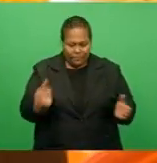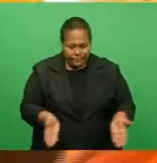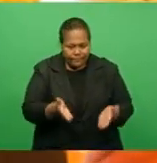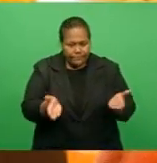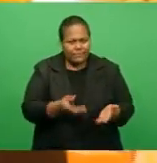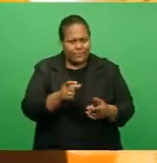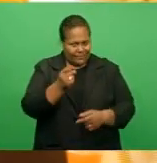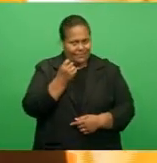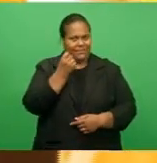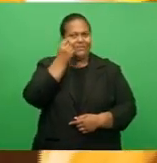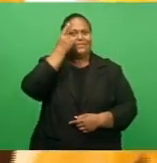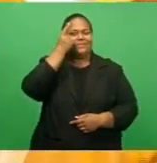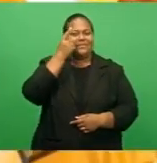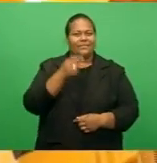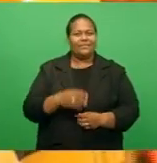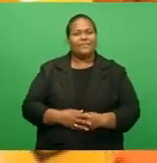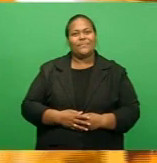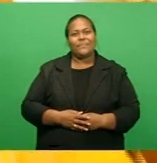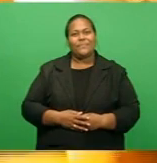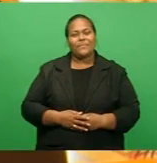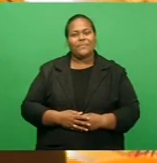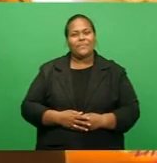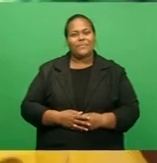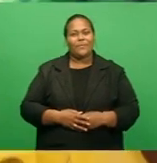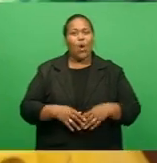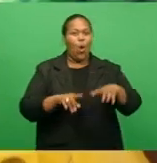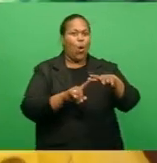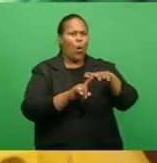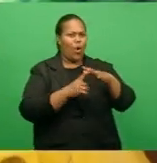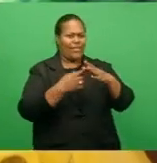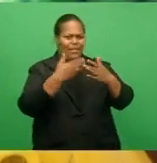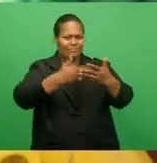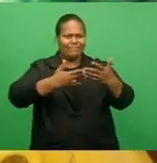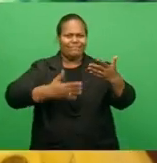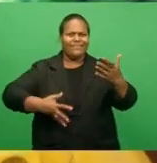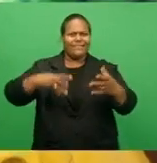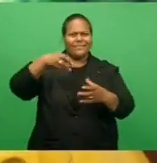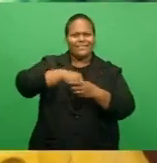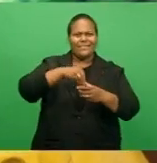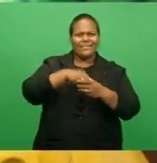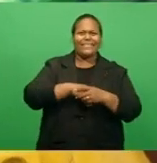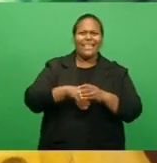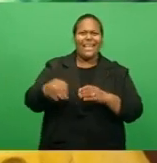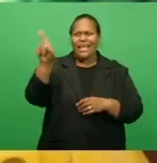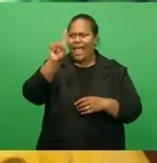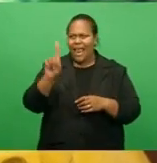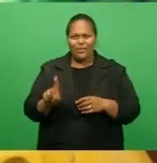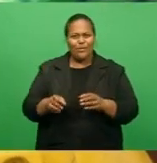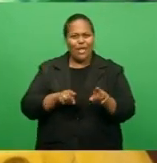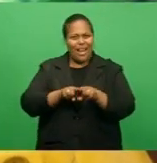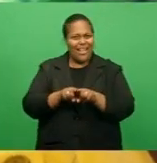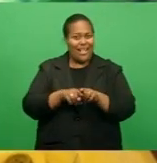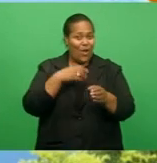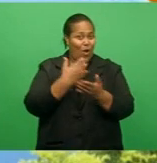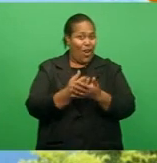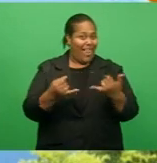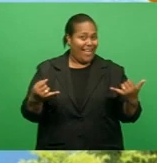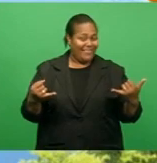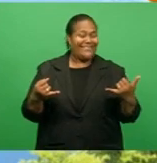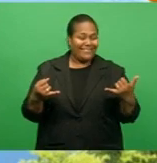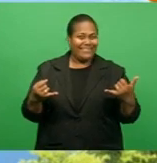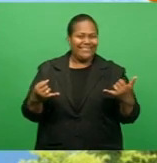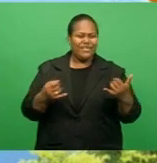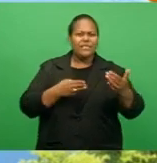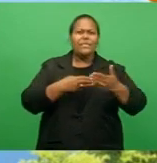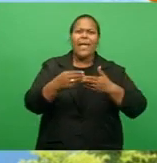to understand the content of this e-learning course, particularly on the